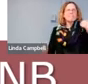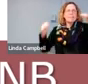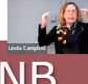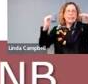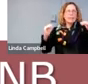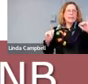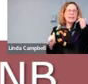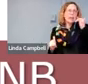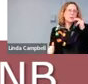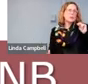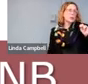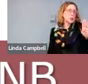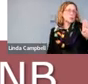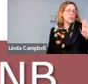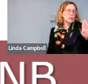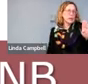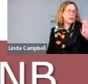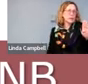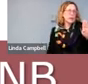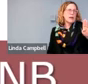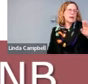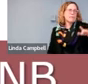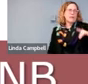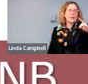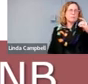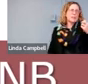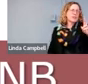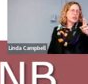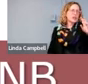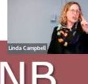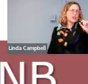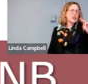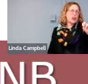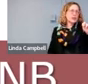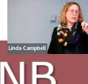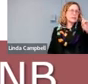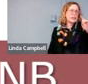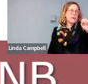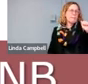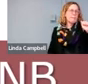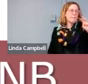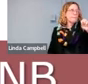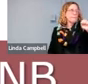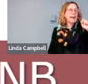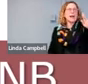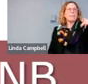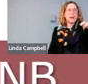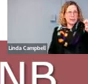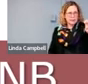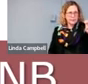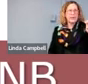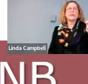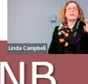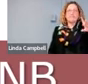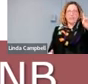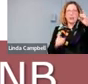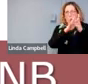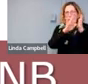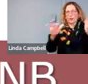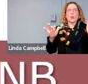more recently. And then the yellow is what's been found in New Brunswick. And that's been found by Dr. Donald McAlpine.